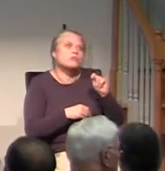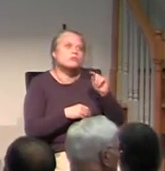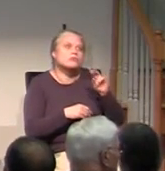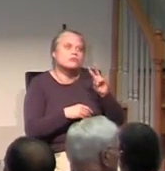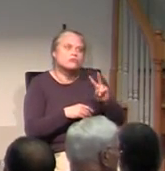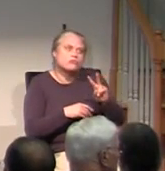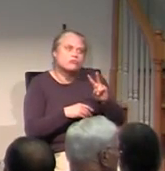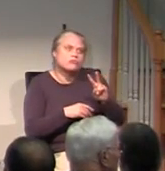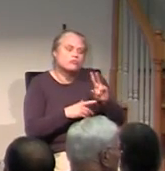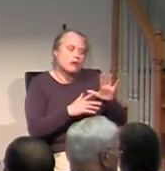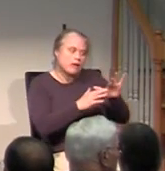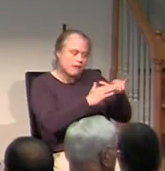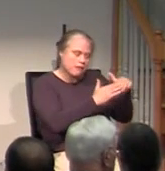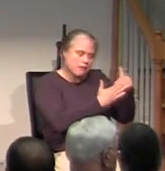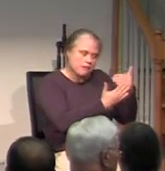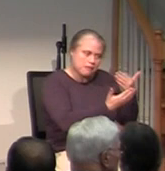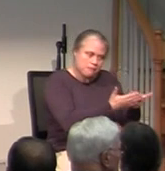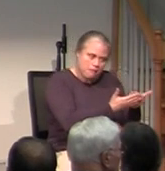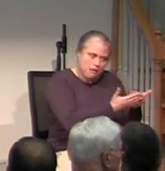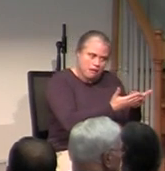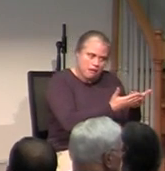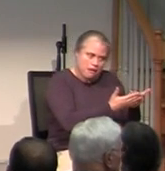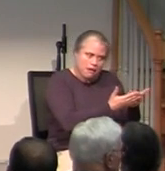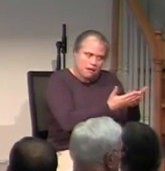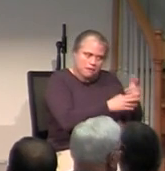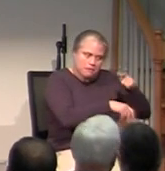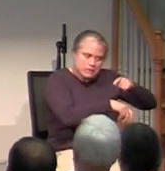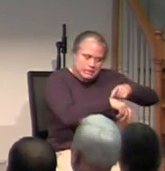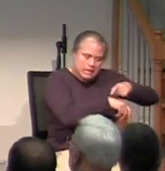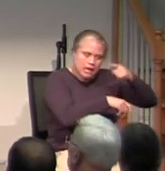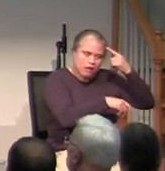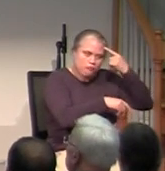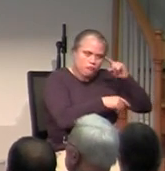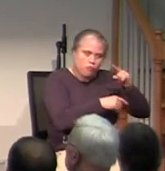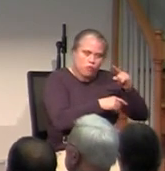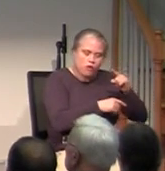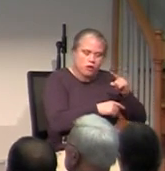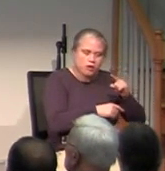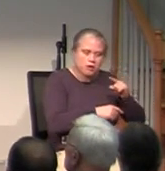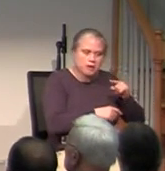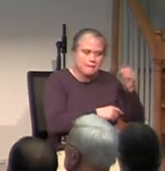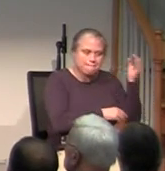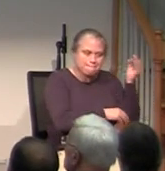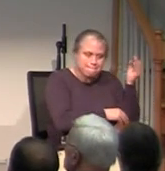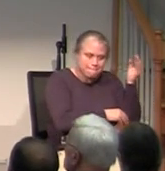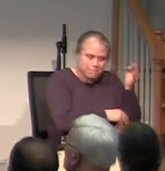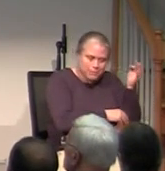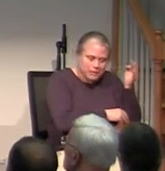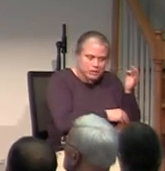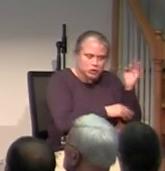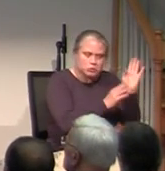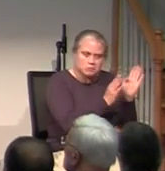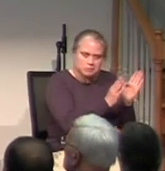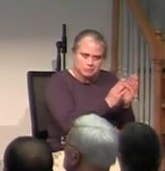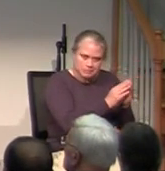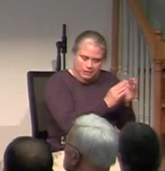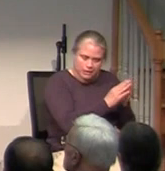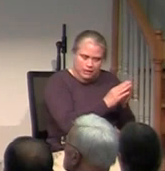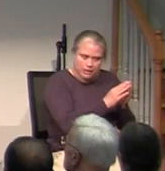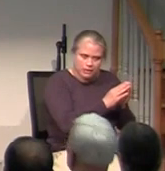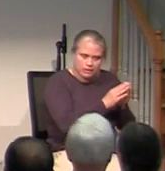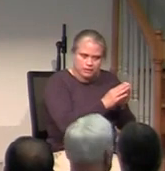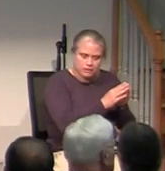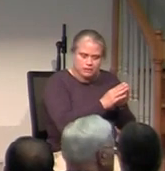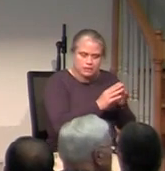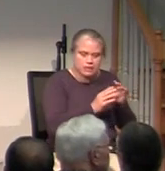of the ministerial meetings on October 10. She was told later by her